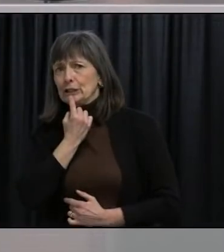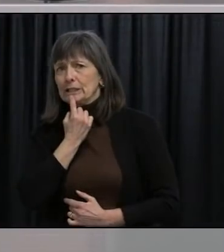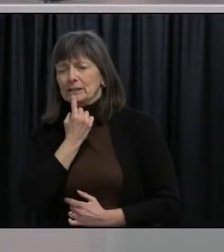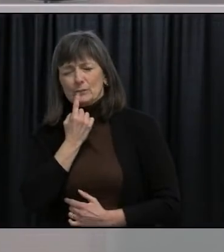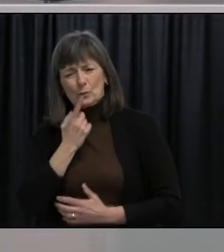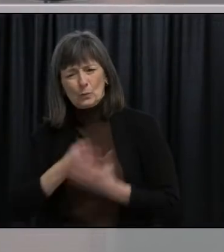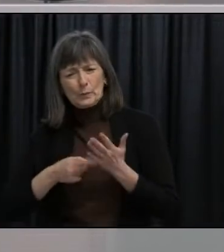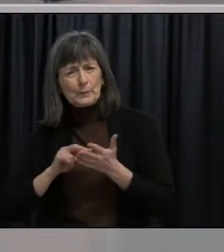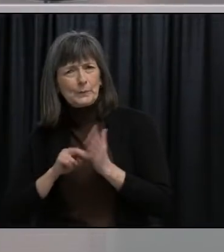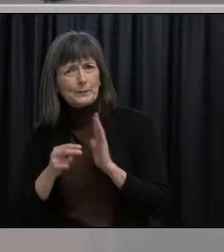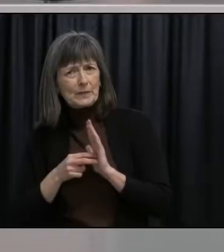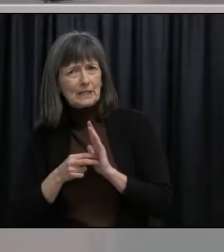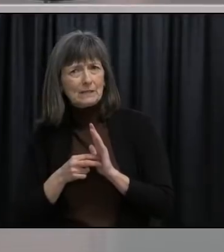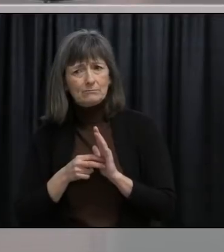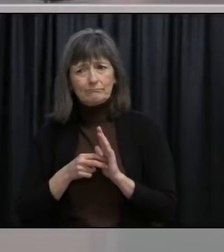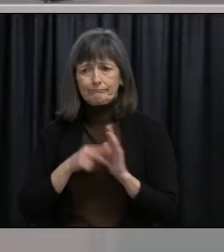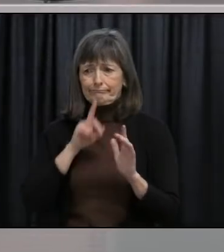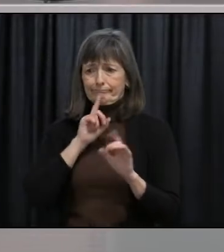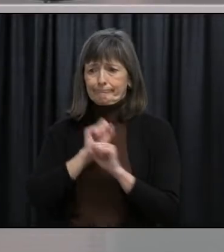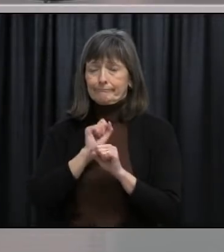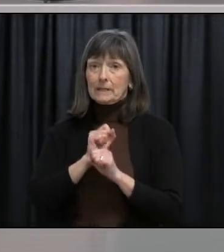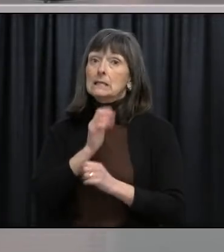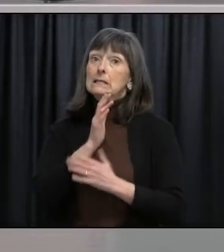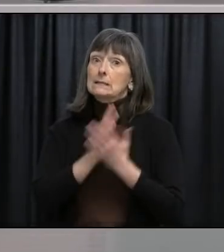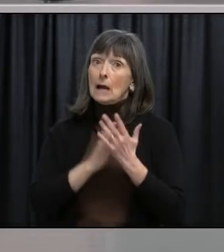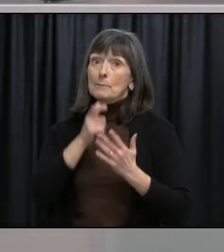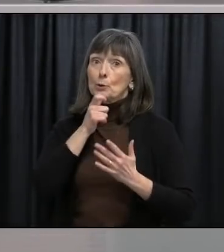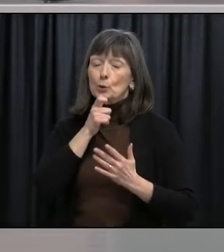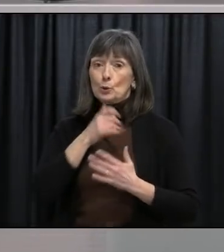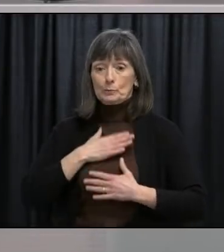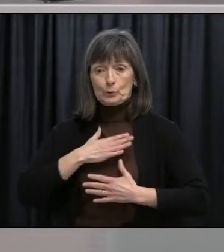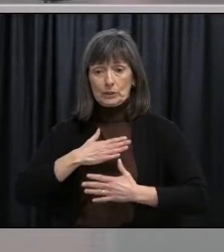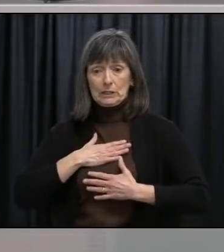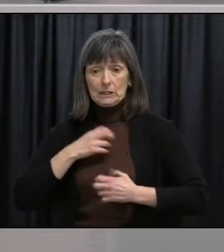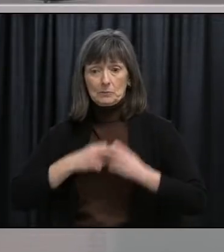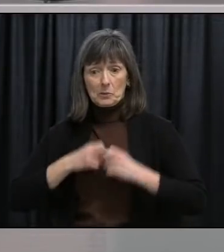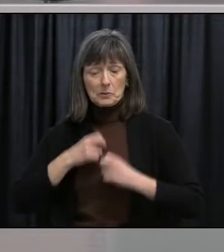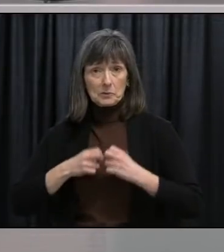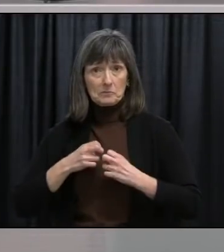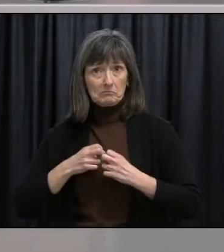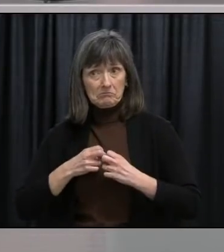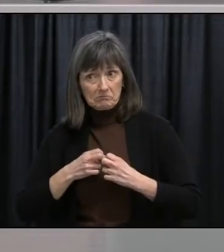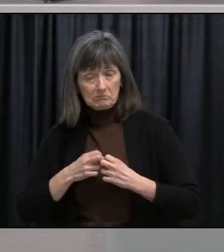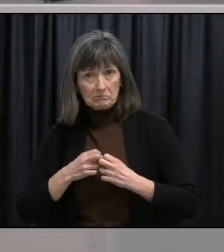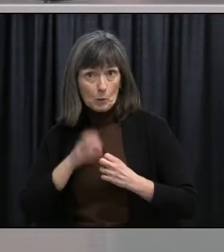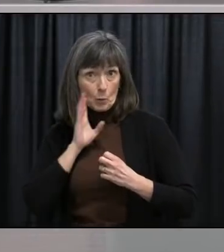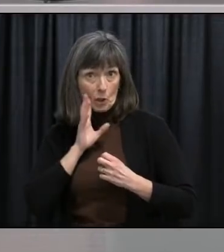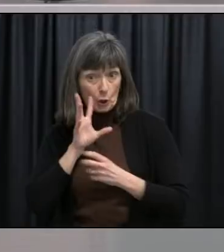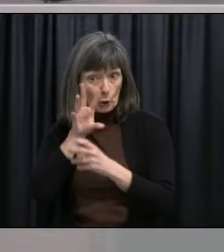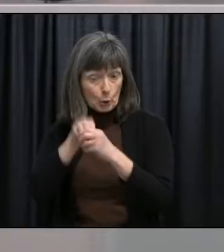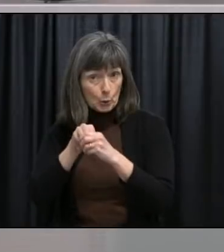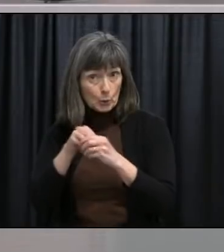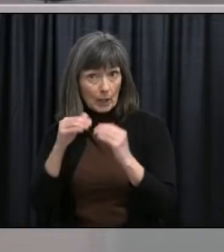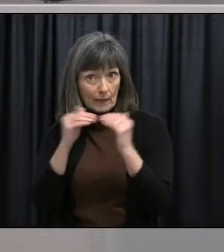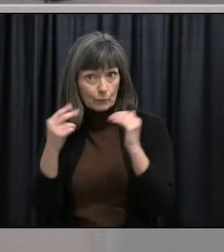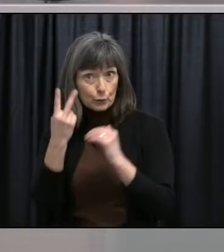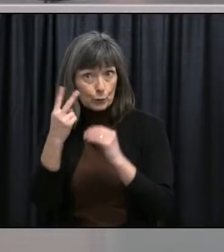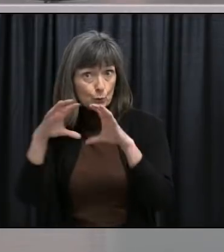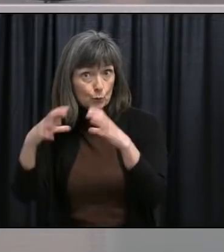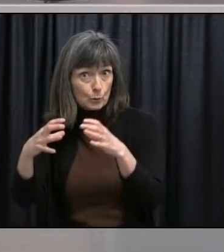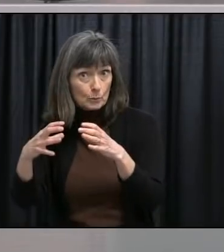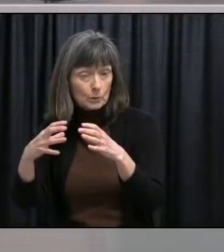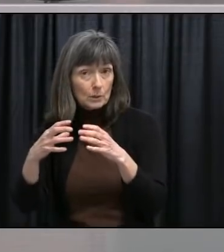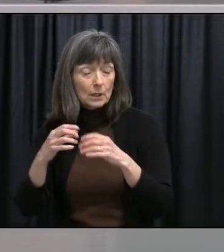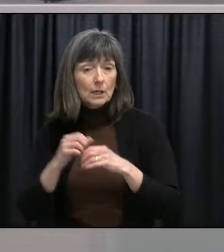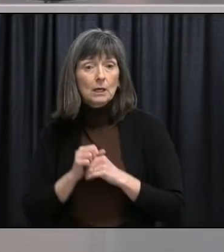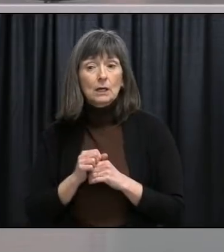diseases who have concerns about limiting phase 2 to only those who have been hospitalized in the last year, given the last year was one in which there was a goal